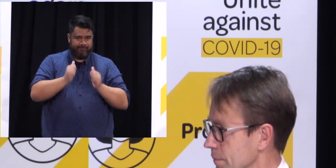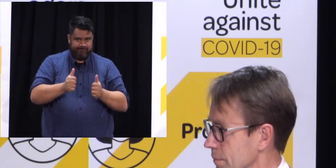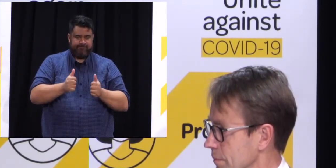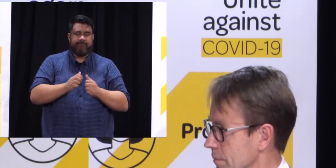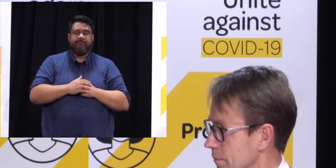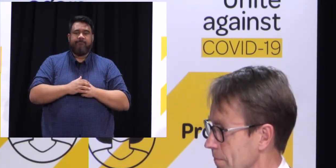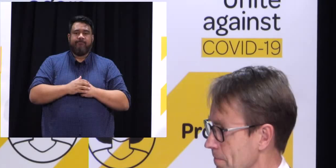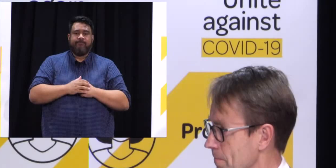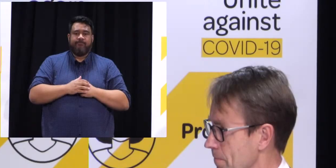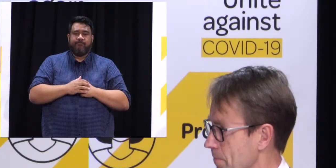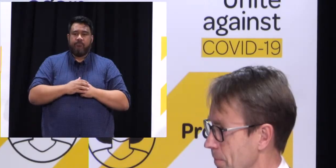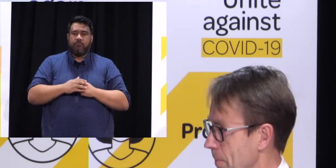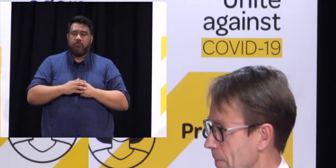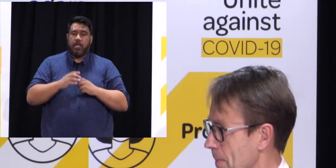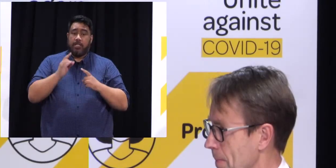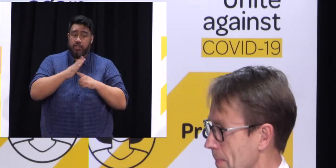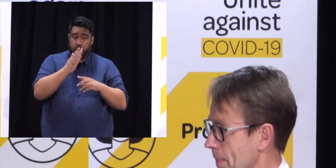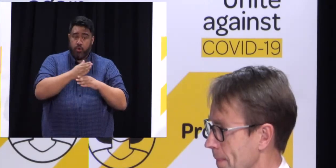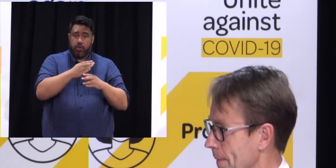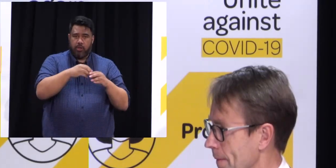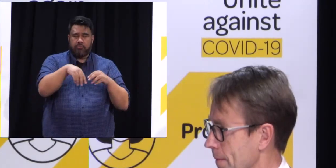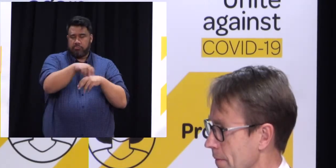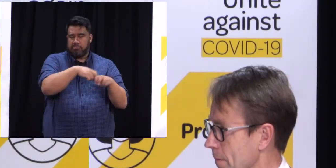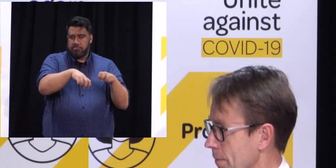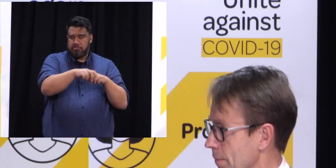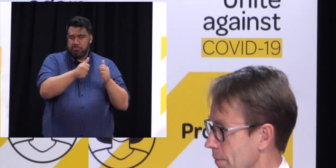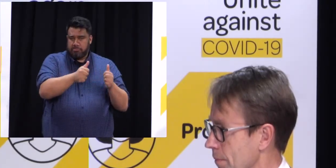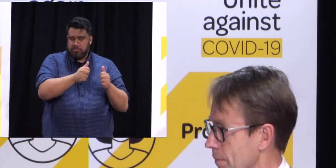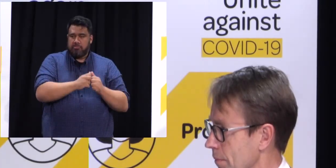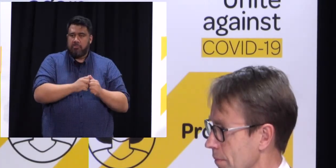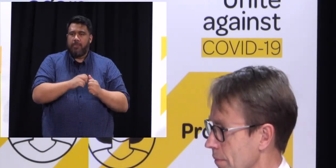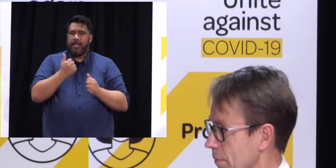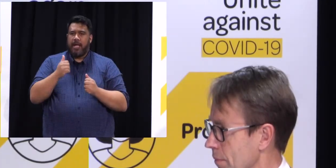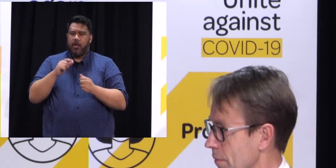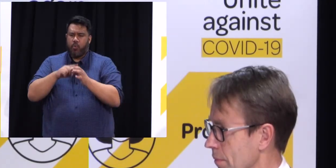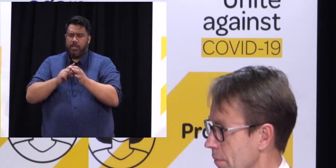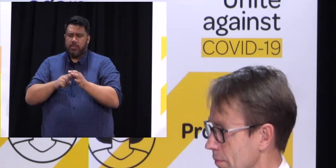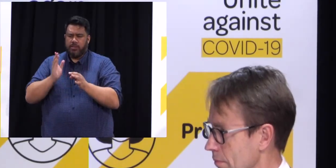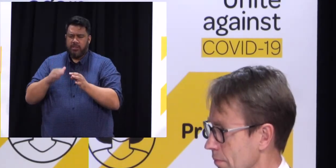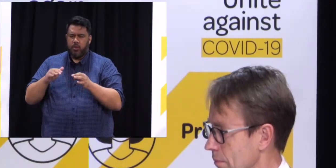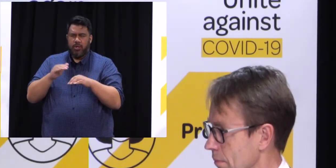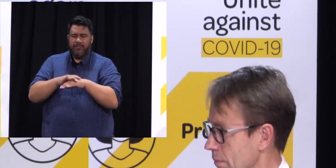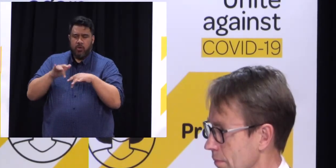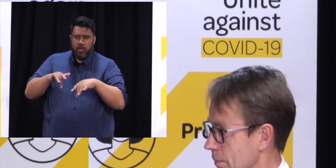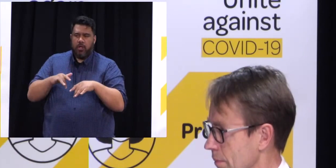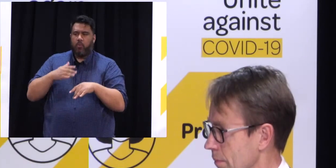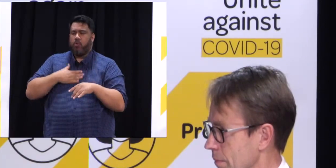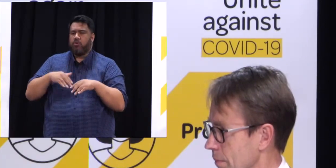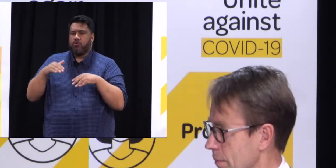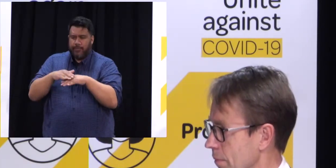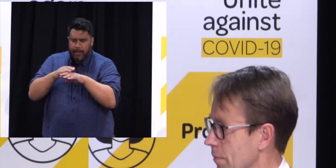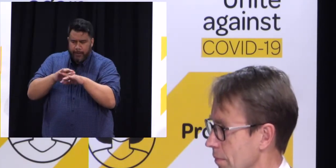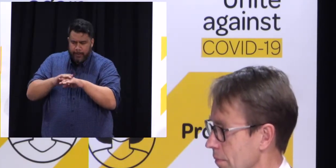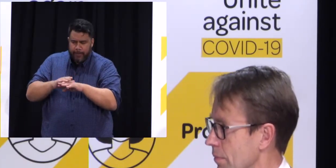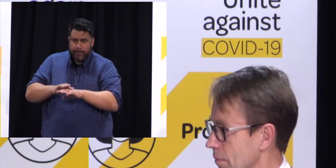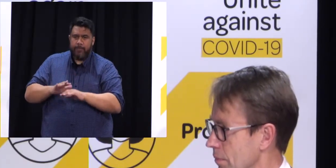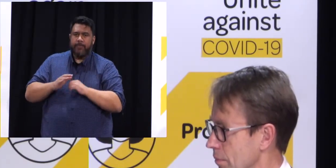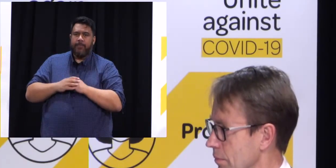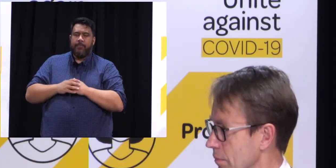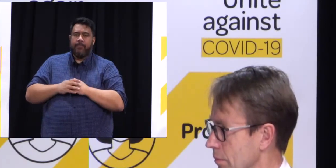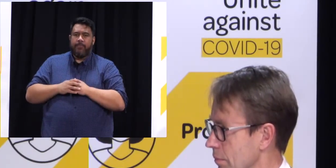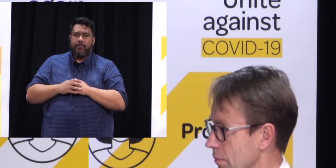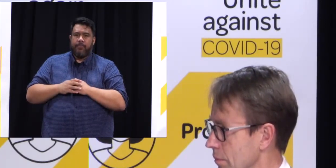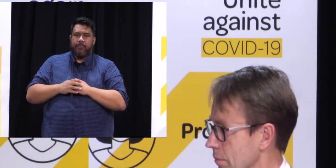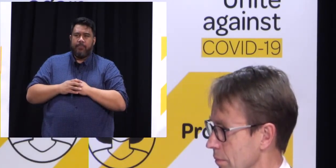everyone at home bar essential workers. So we want to find them to answer those questions, but we also are looking inside the MIF as